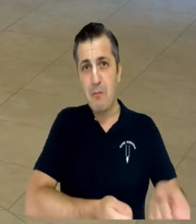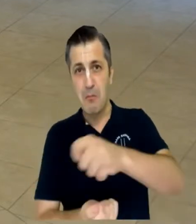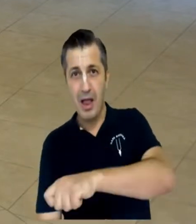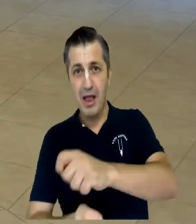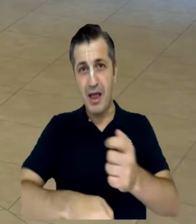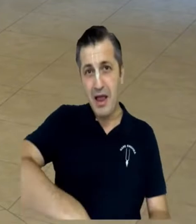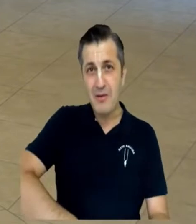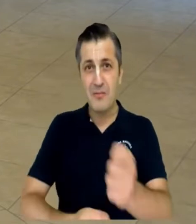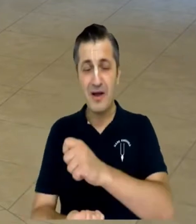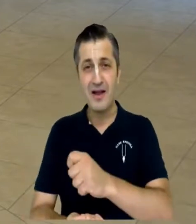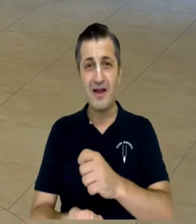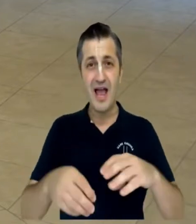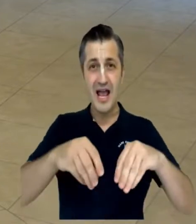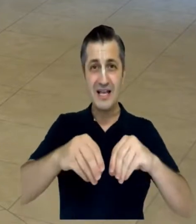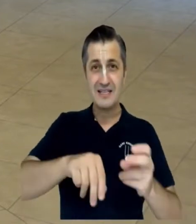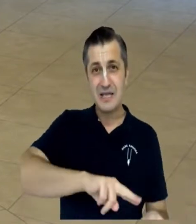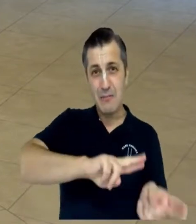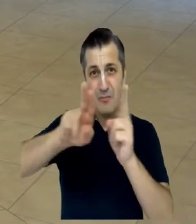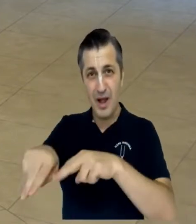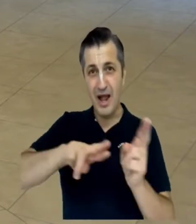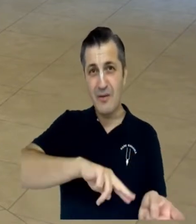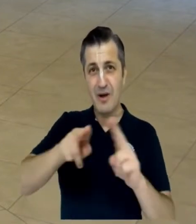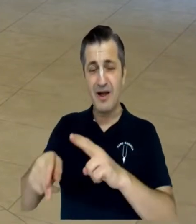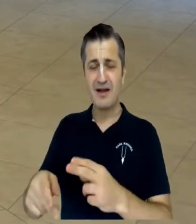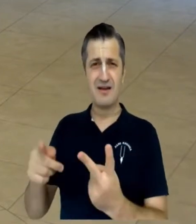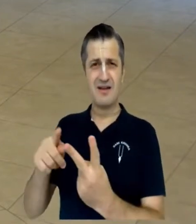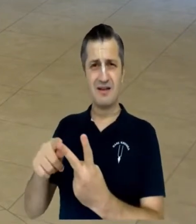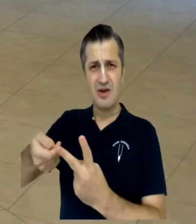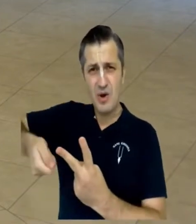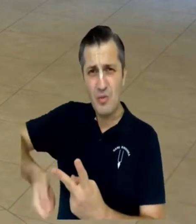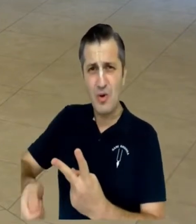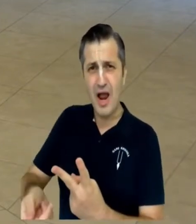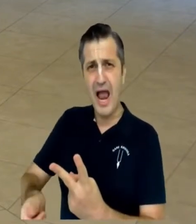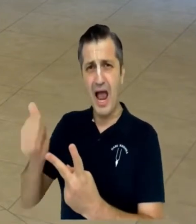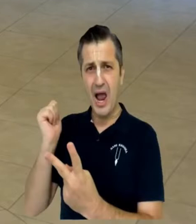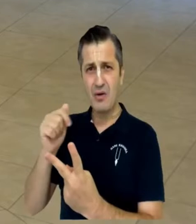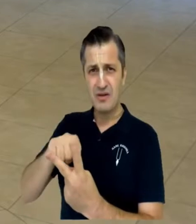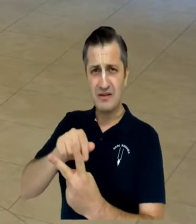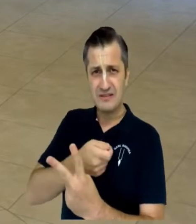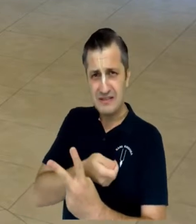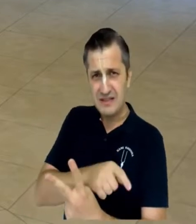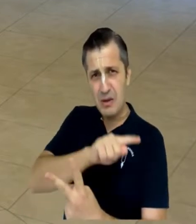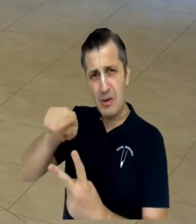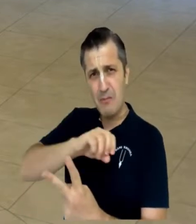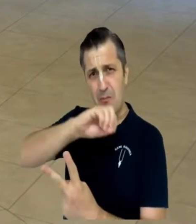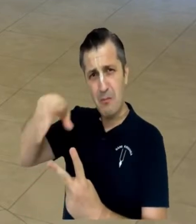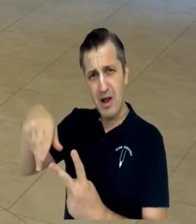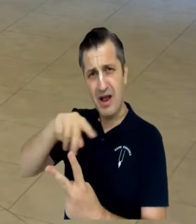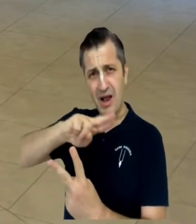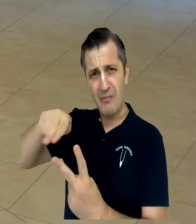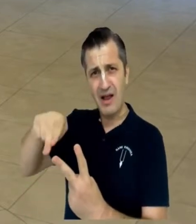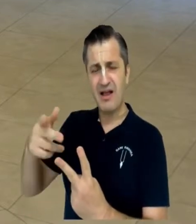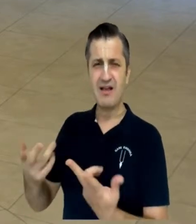same mud and putting it back into the hole. So this guy was walking past, and he was very bewildered, thinking like, what's going on here? So he's